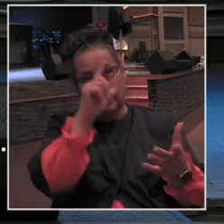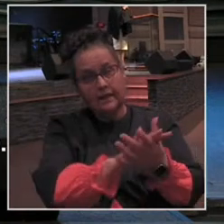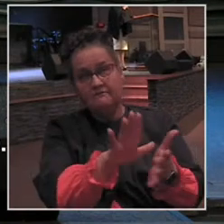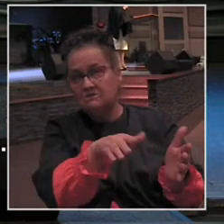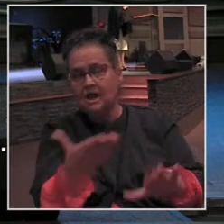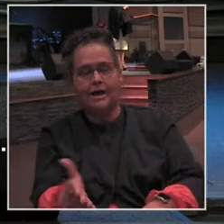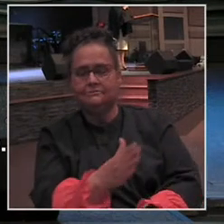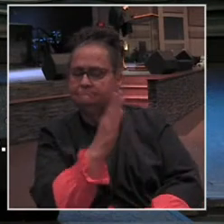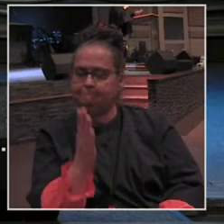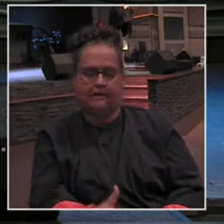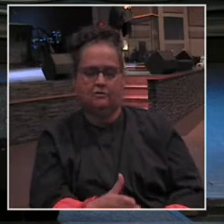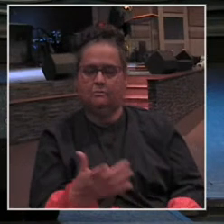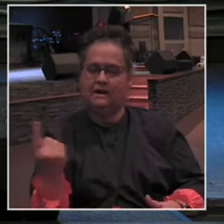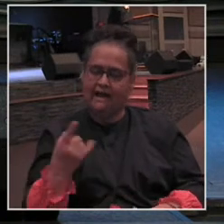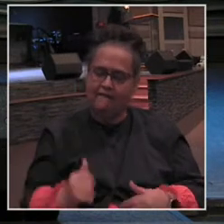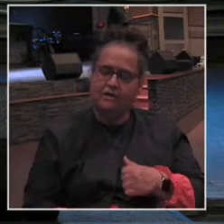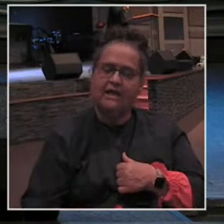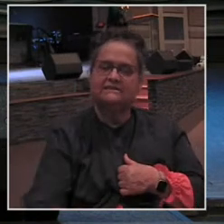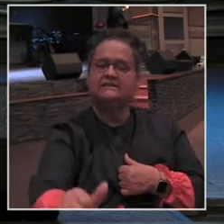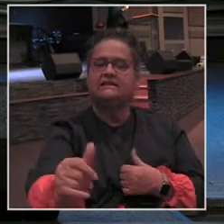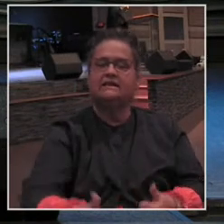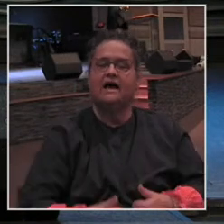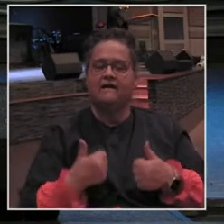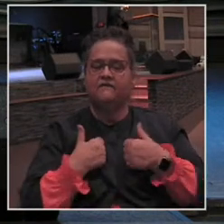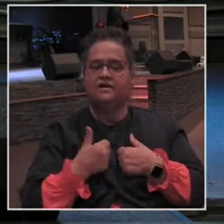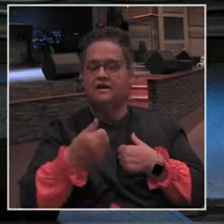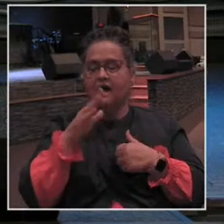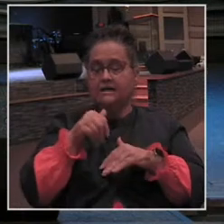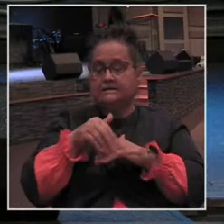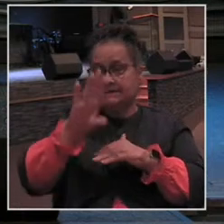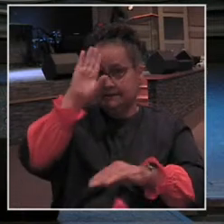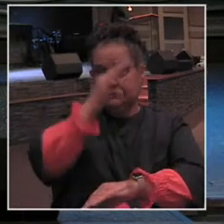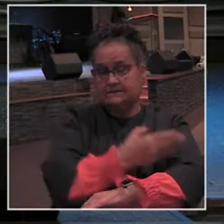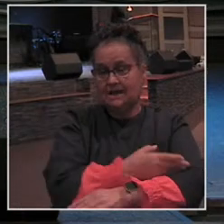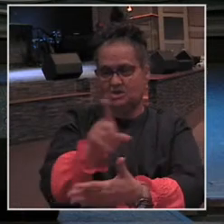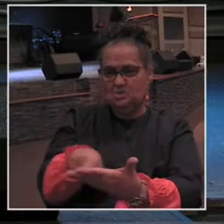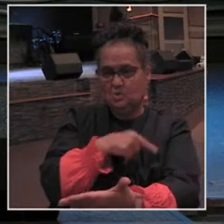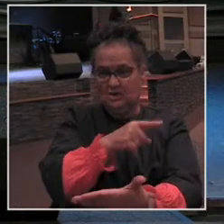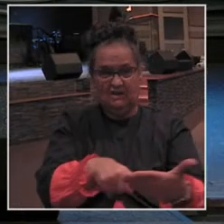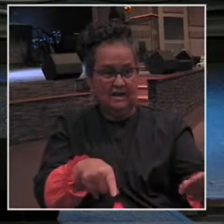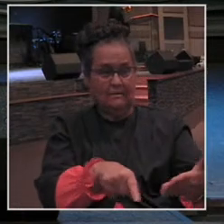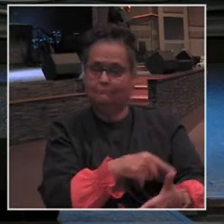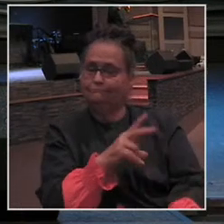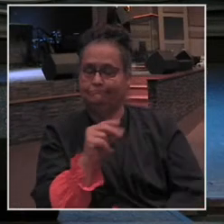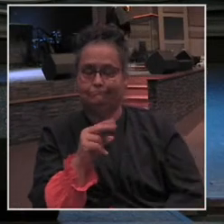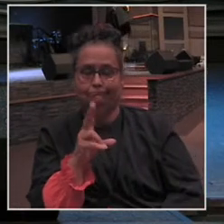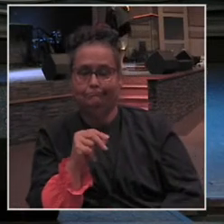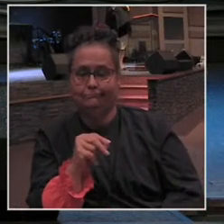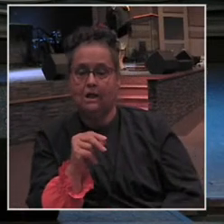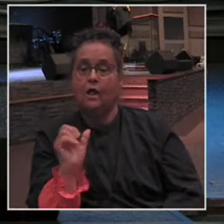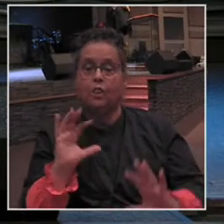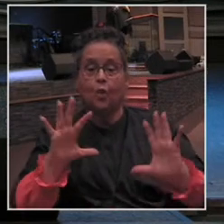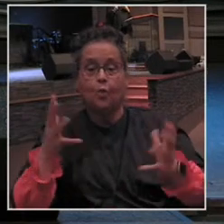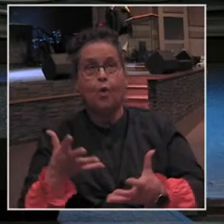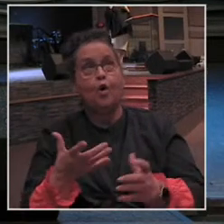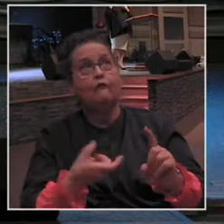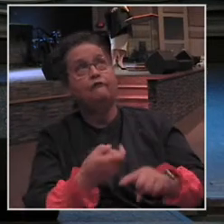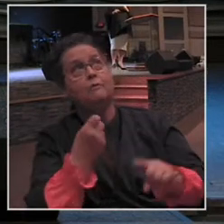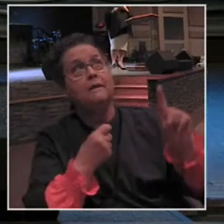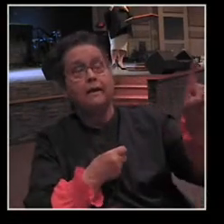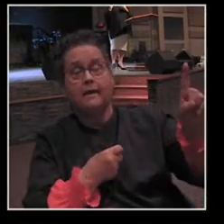have everlasting life. For God sent his son into the world, not to condemn us, but that the world through